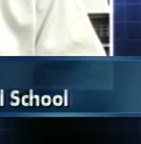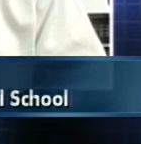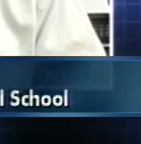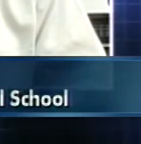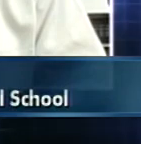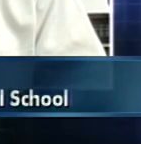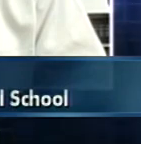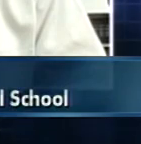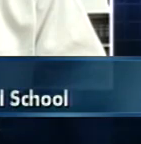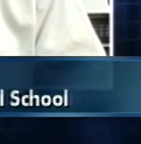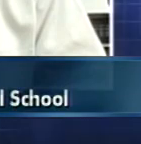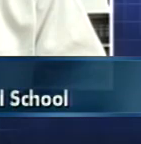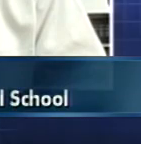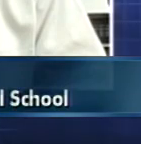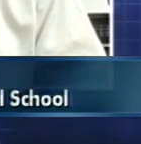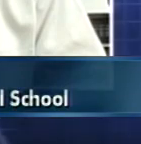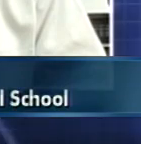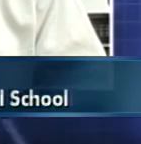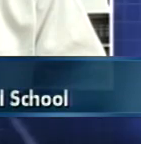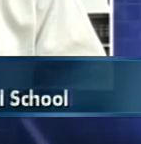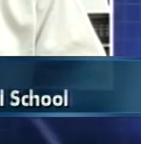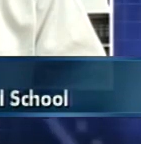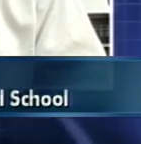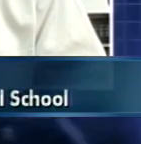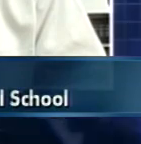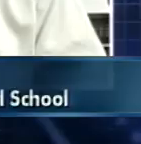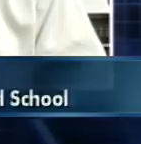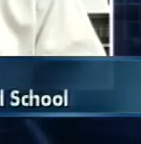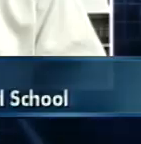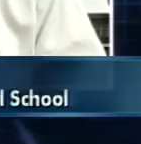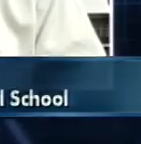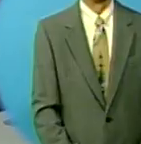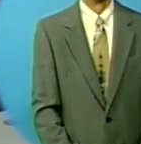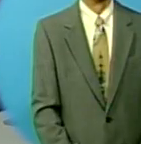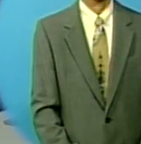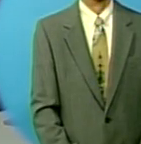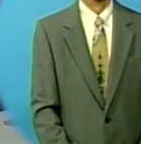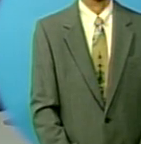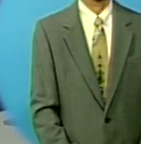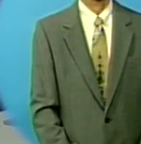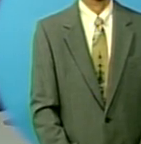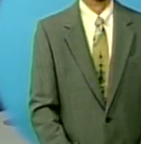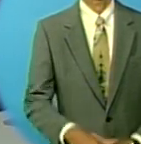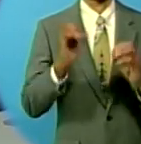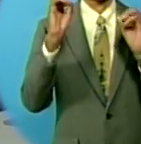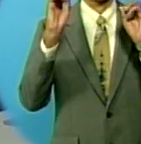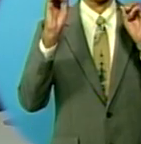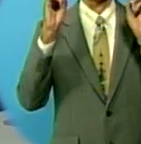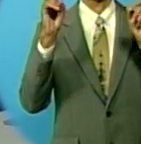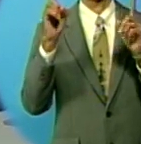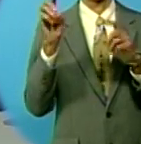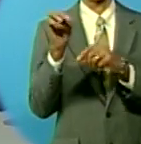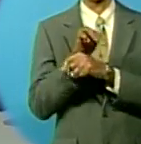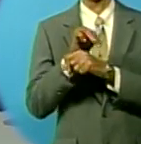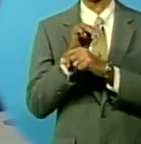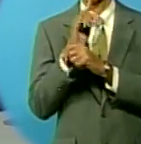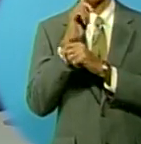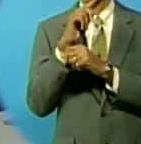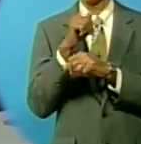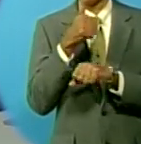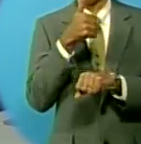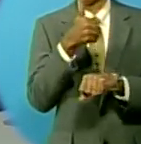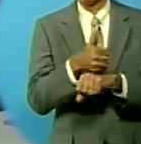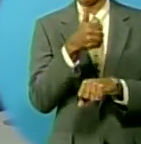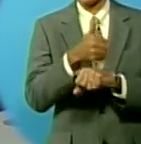This area has been very supportive of us. Apart from that, things have been fairly all right. The Education Ministry has condemned the